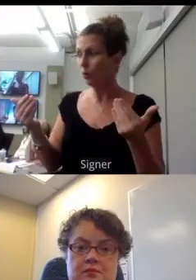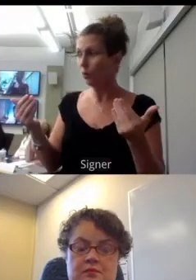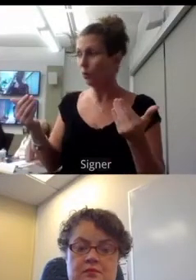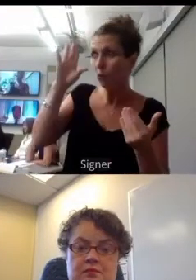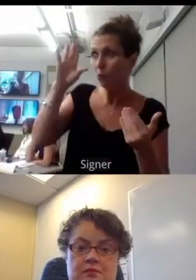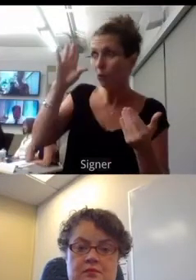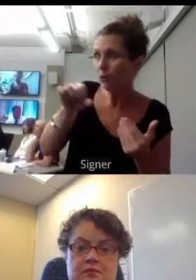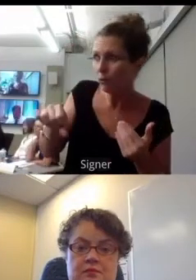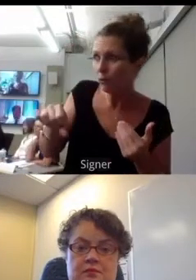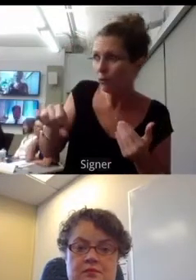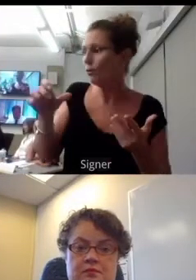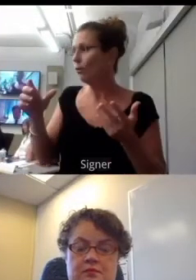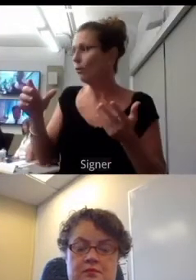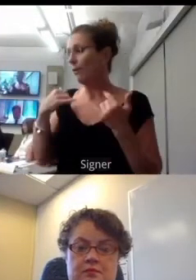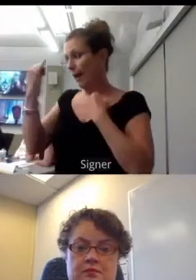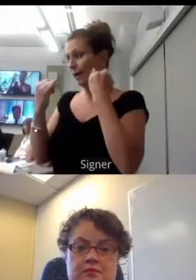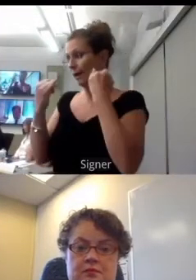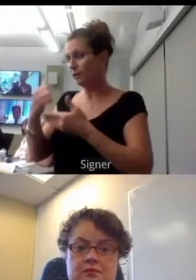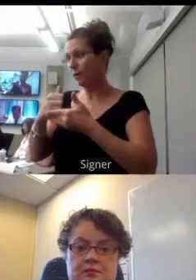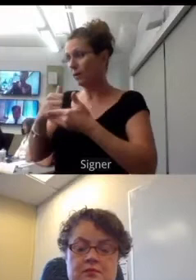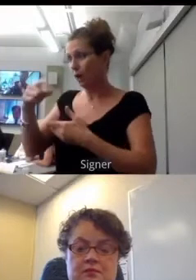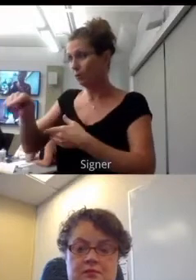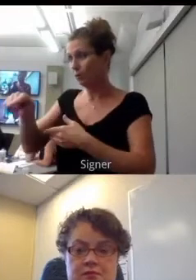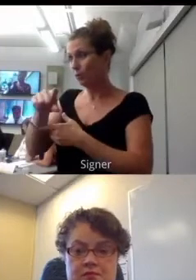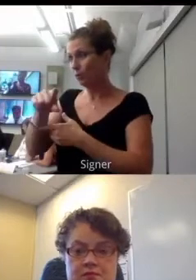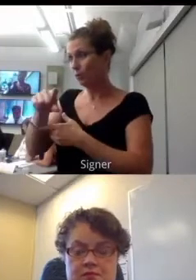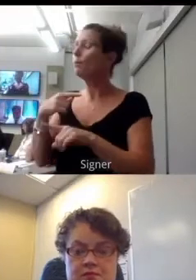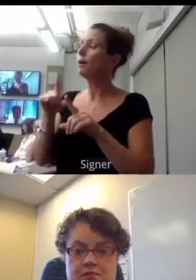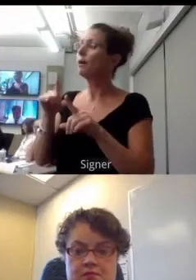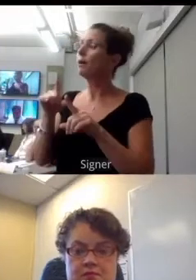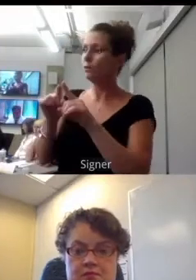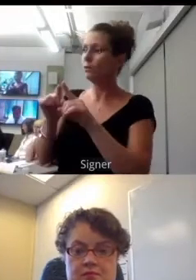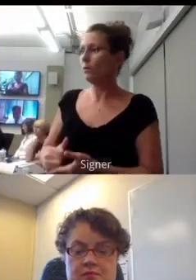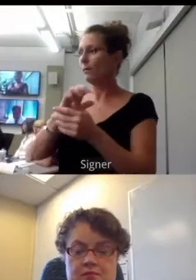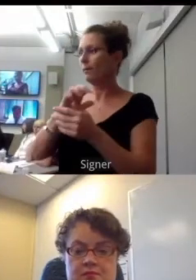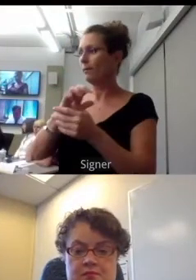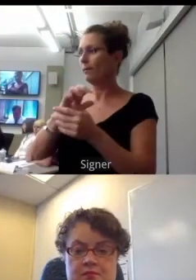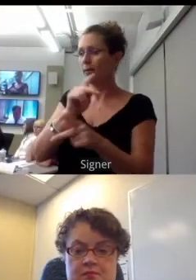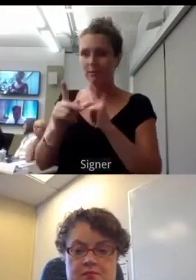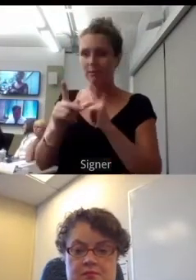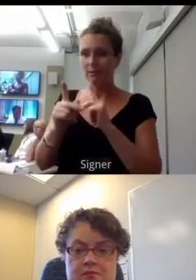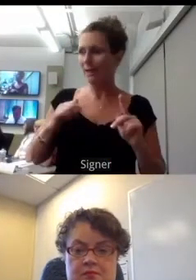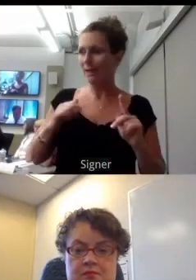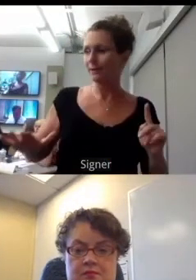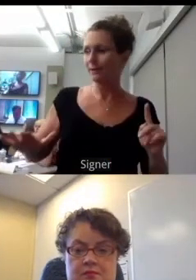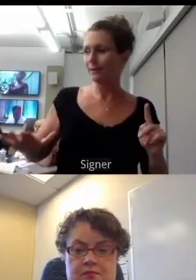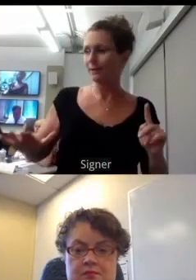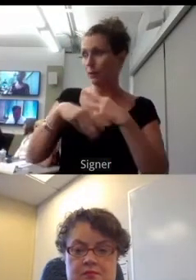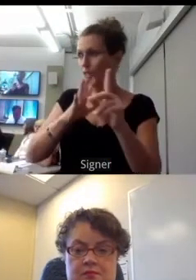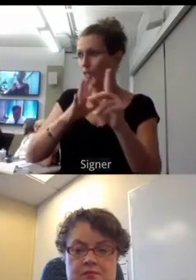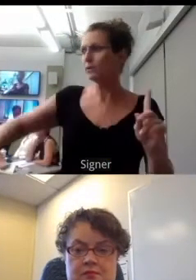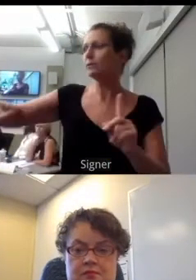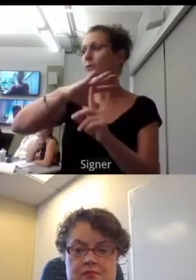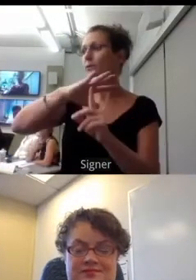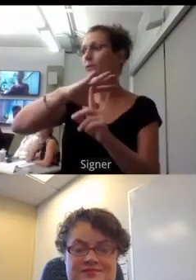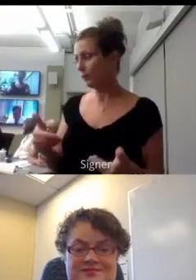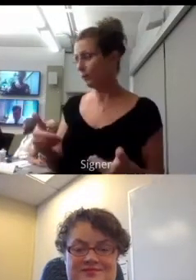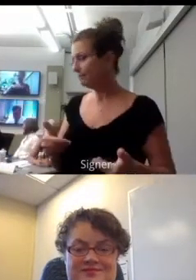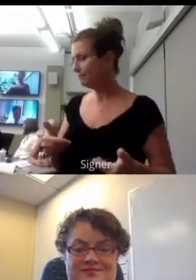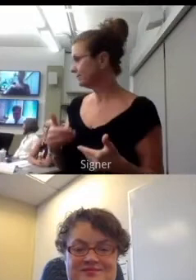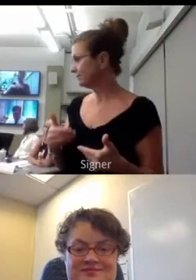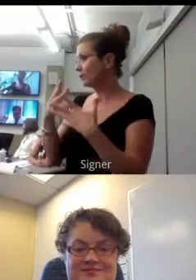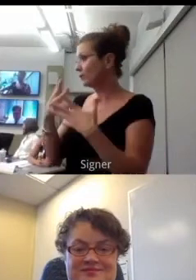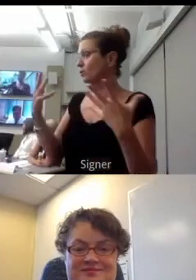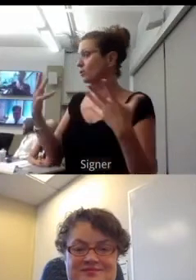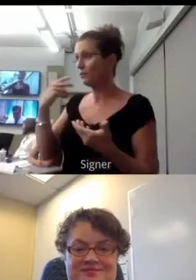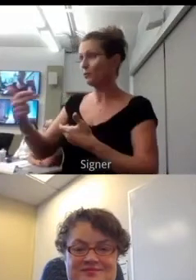weeks and months, but will also help others across Canada and around the world. So welcome, and thanks so much for joining us. Thank you, David, and